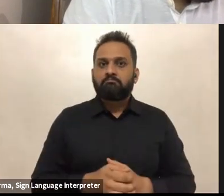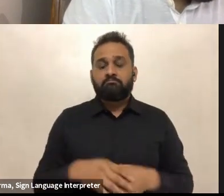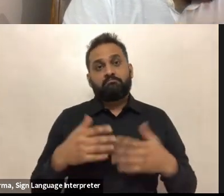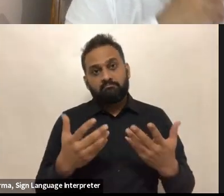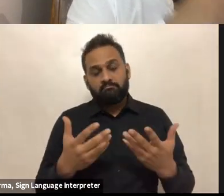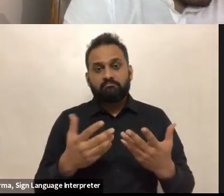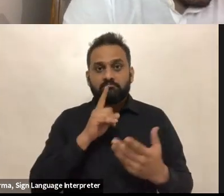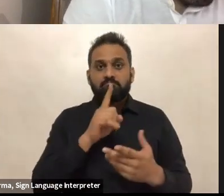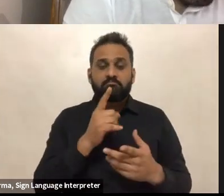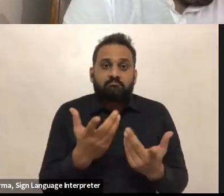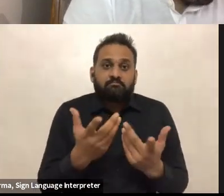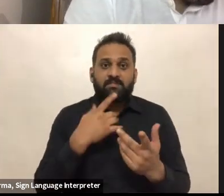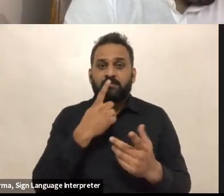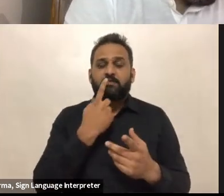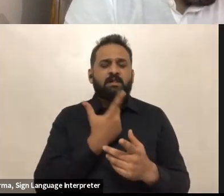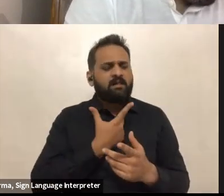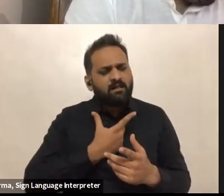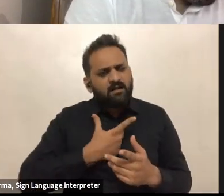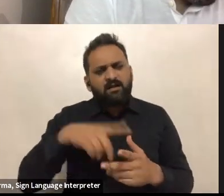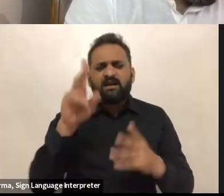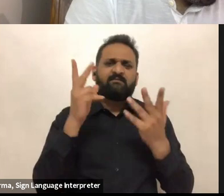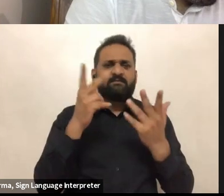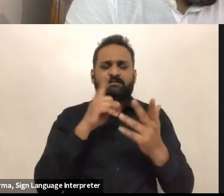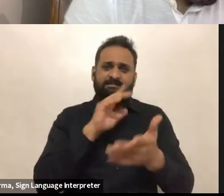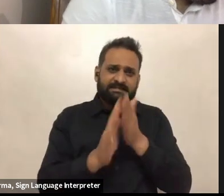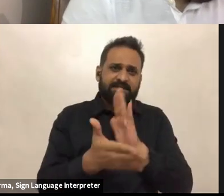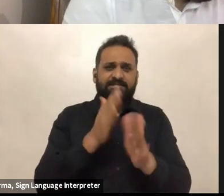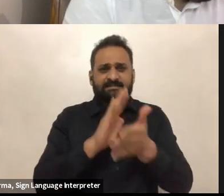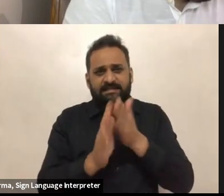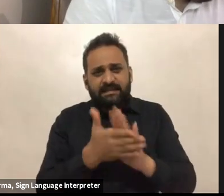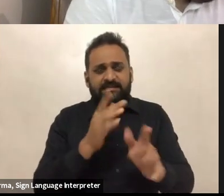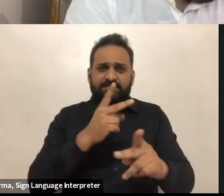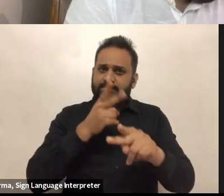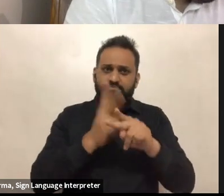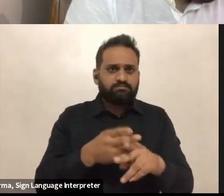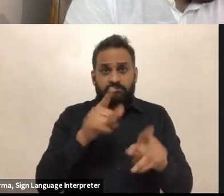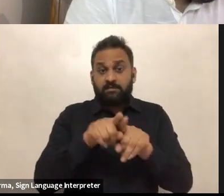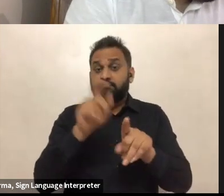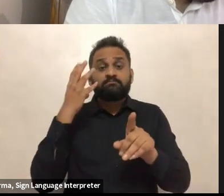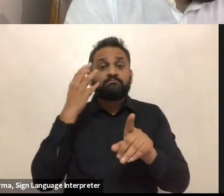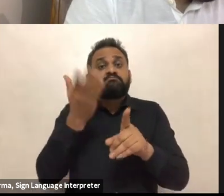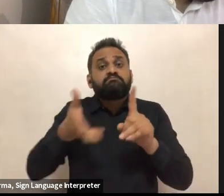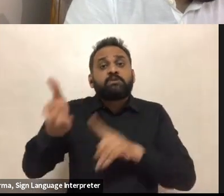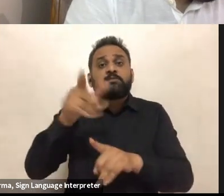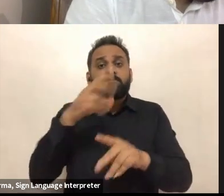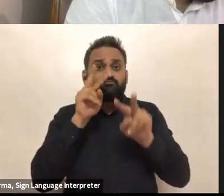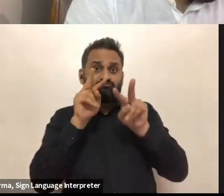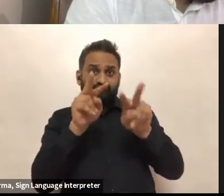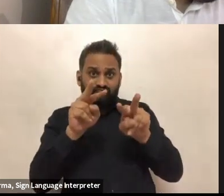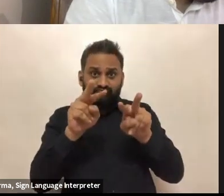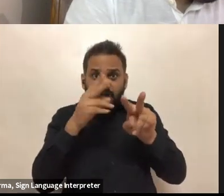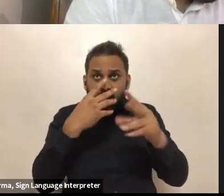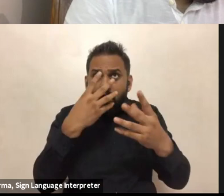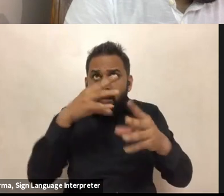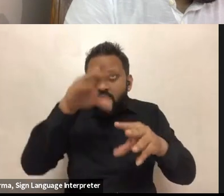a lifelong challenge, and it's good for our audience to hear this so that we can sort of adapt